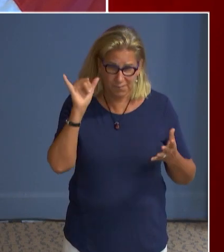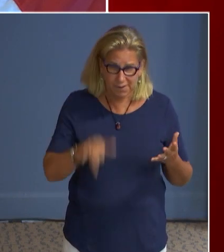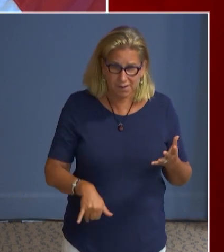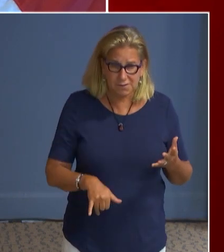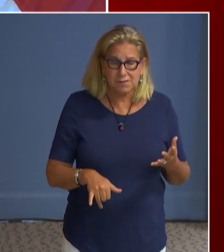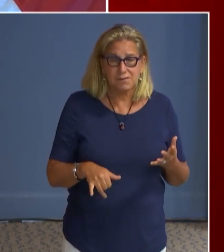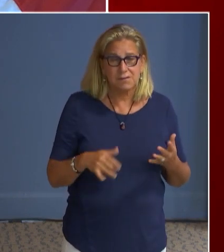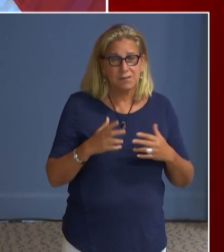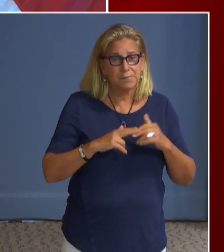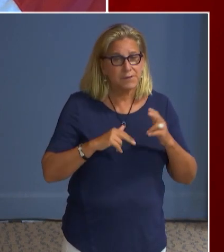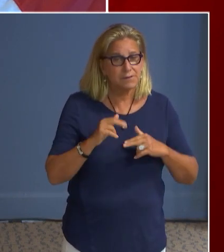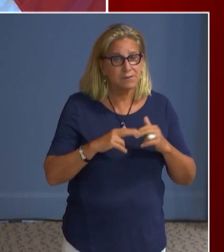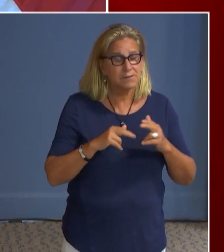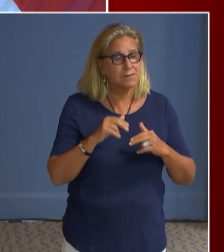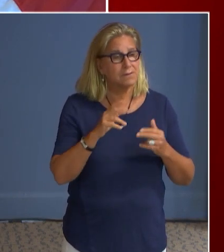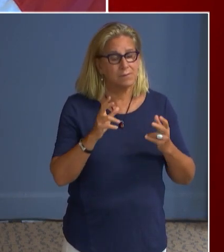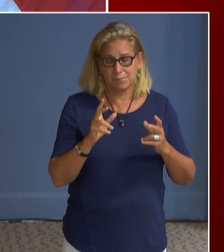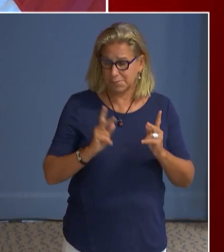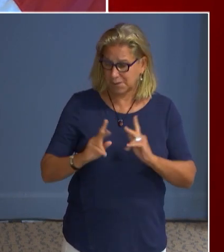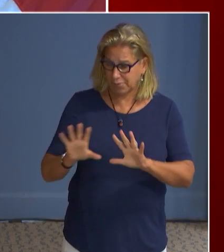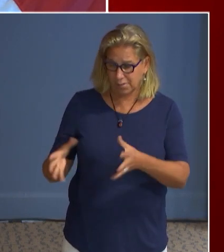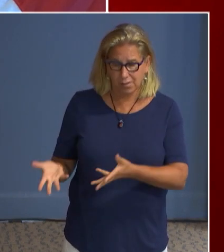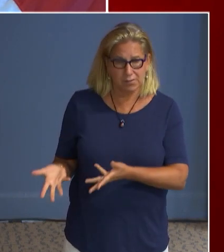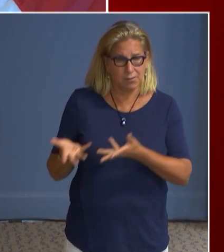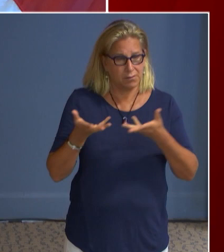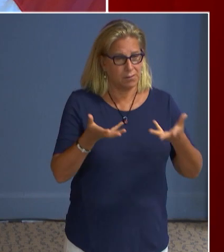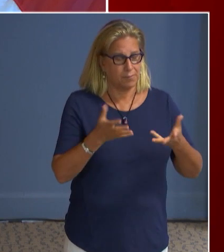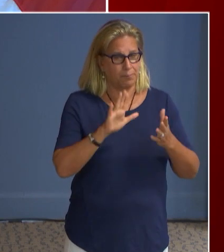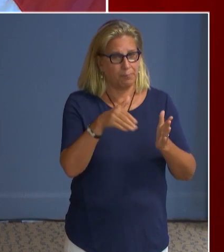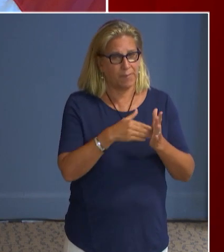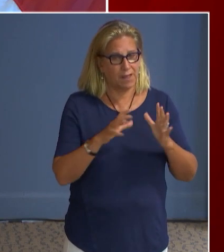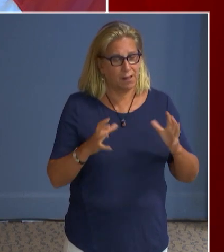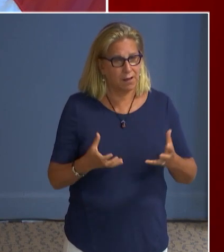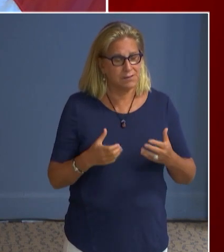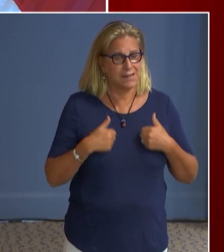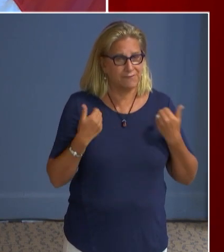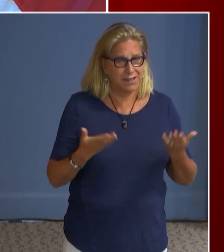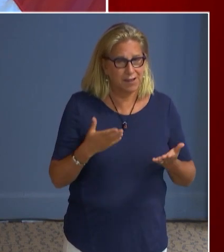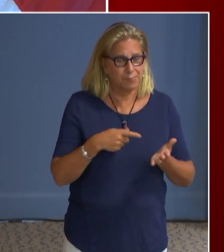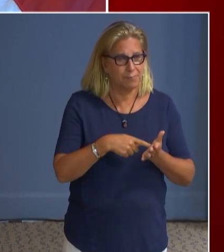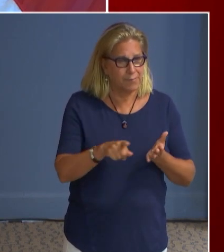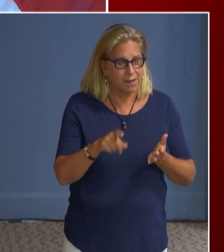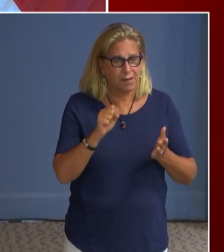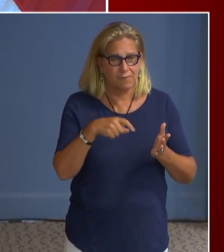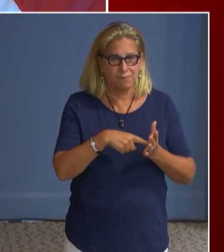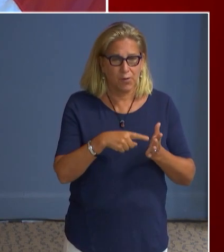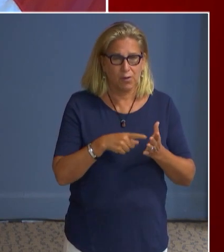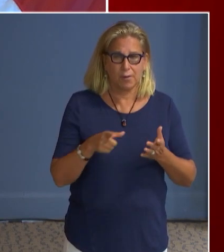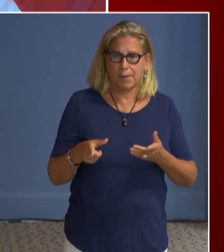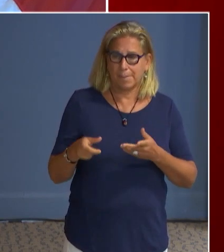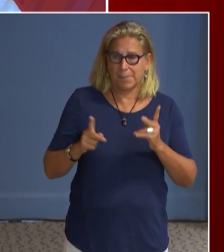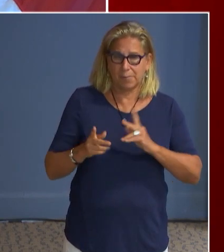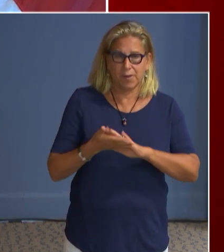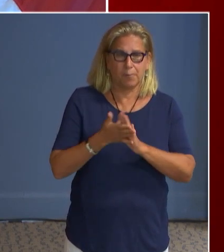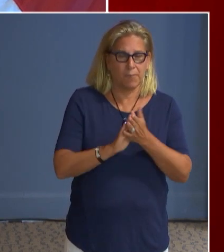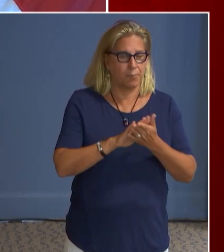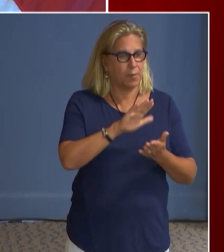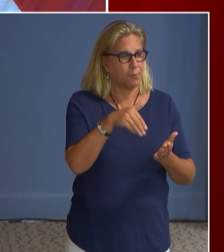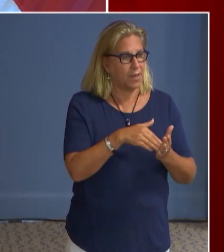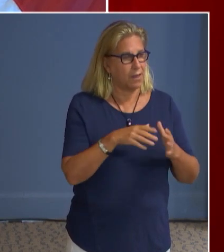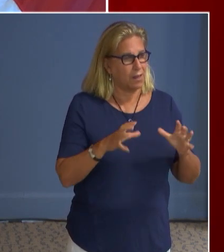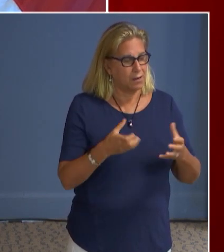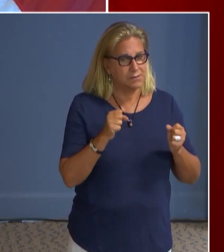middle class, by hiring people that live here, pay taxes here, send their kids to our schools, and live close to the people that they